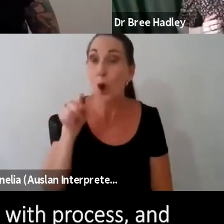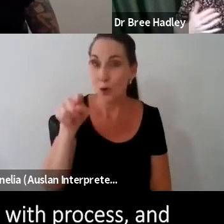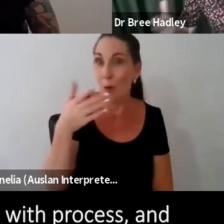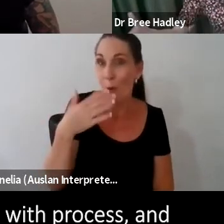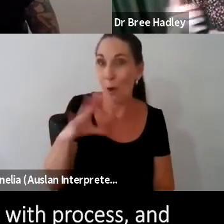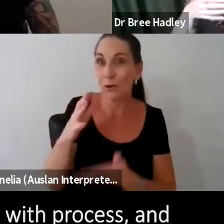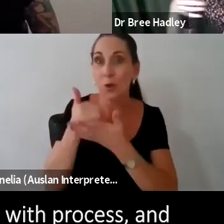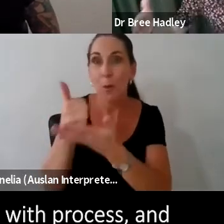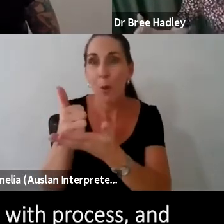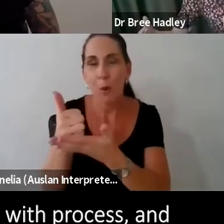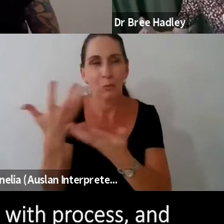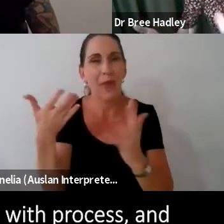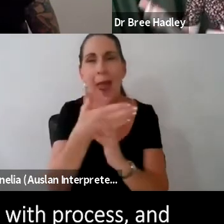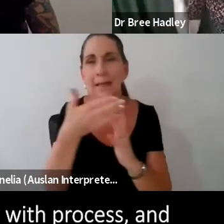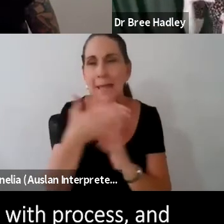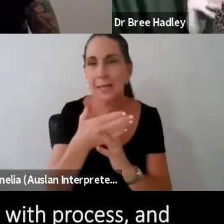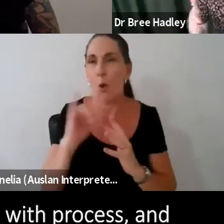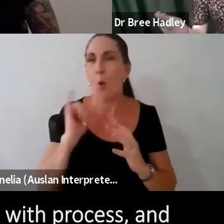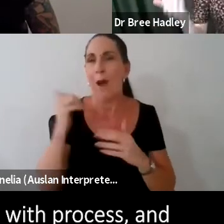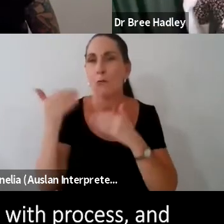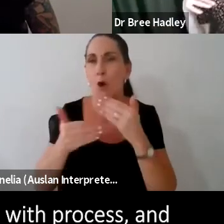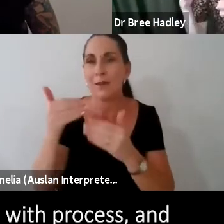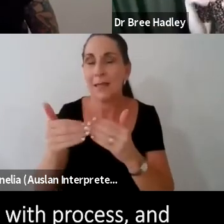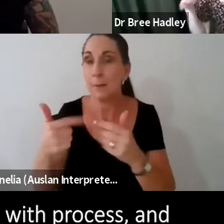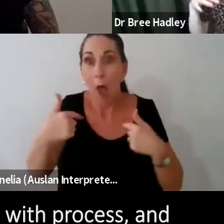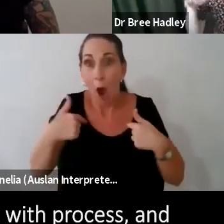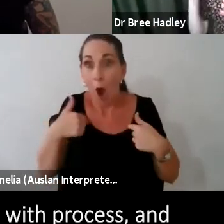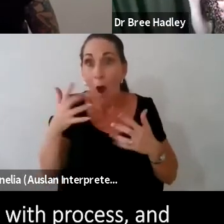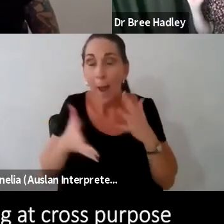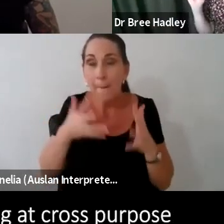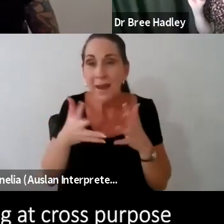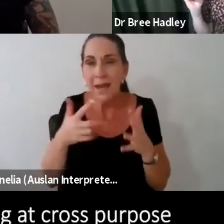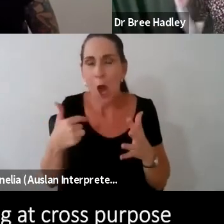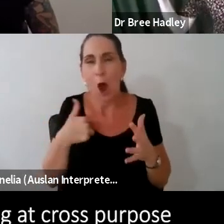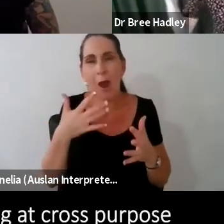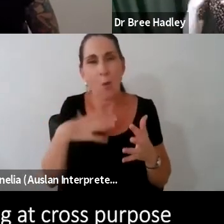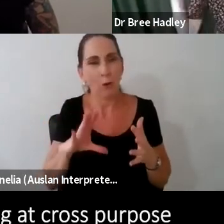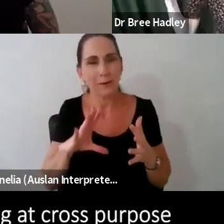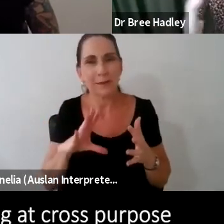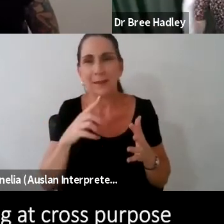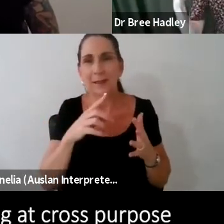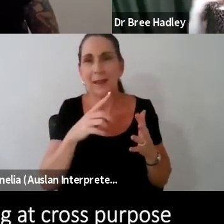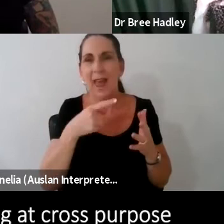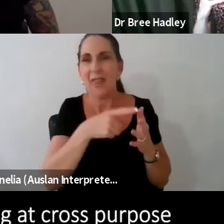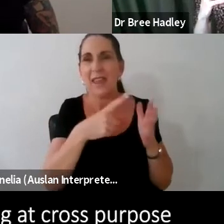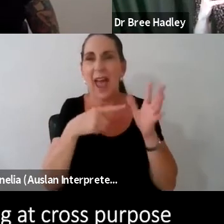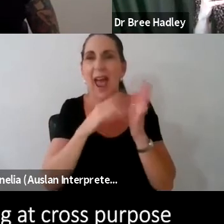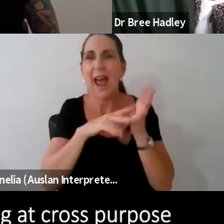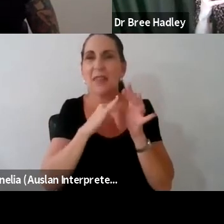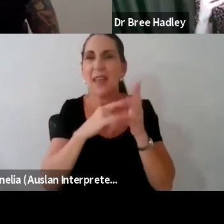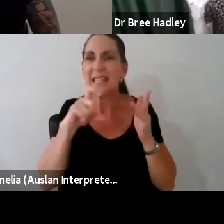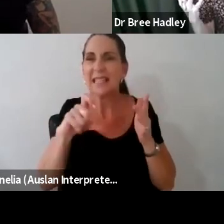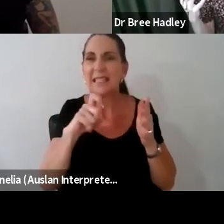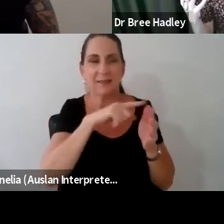or support with process. And I mean I want the ideological aesthetic stuff, and we're talking at cross purpose from the